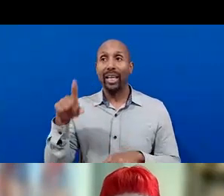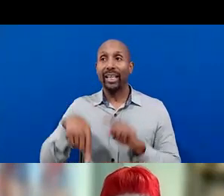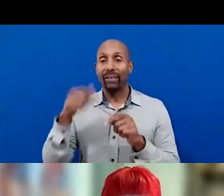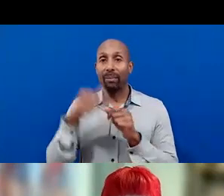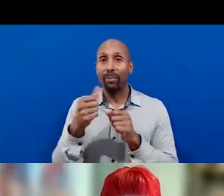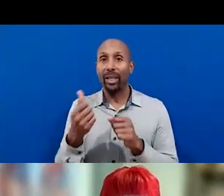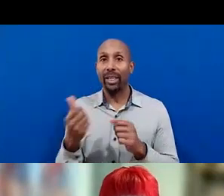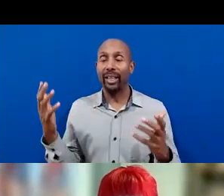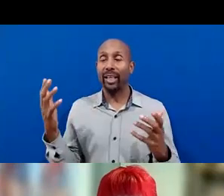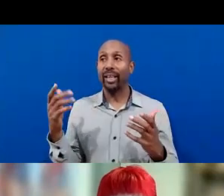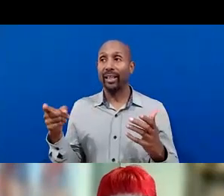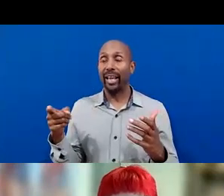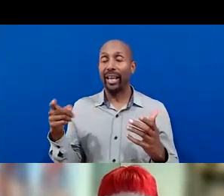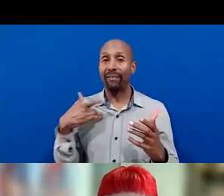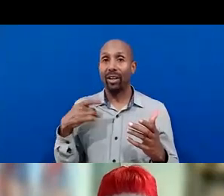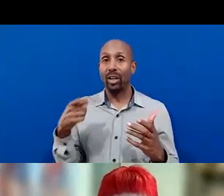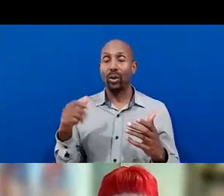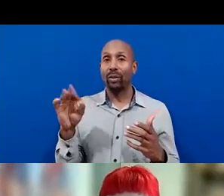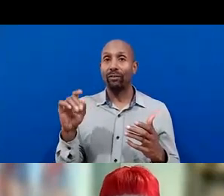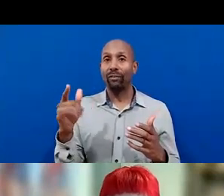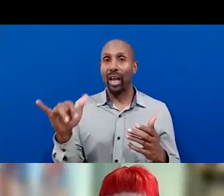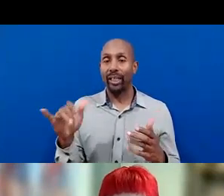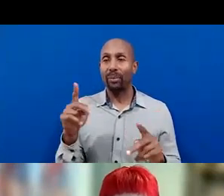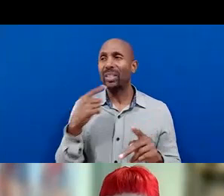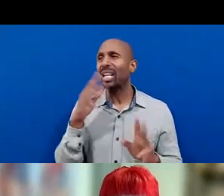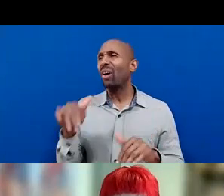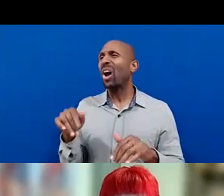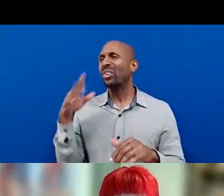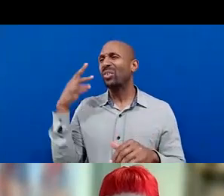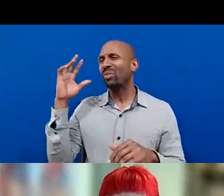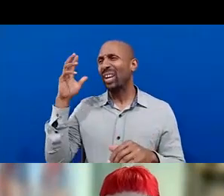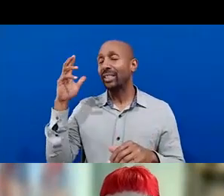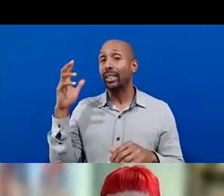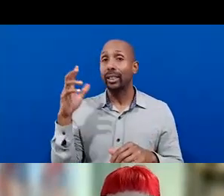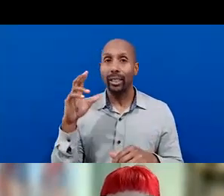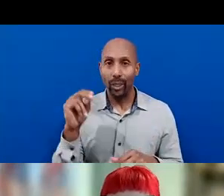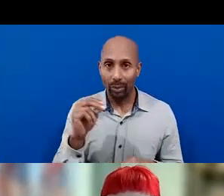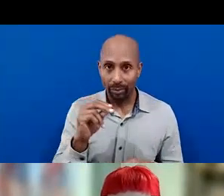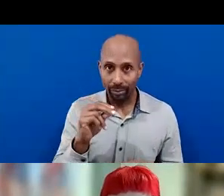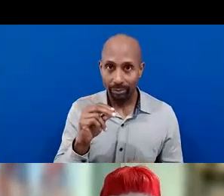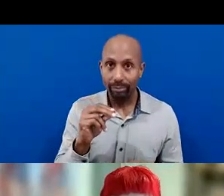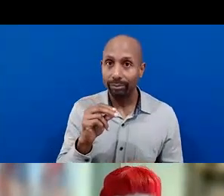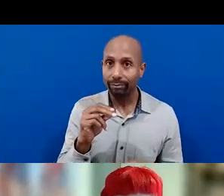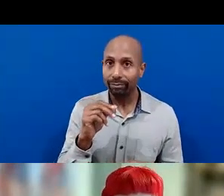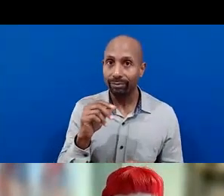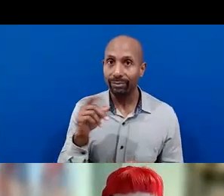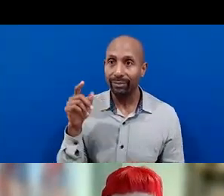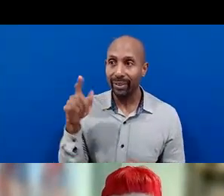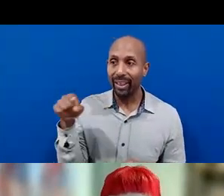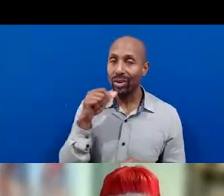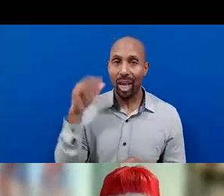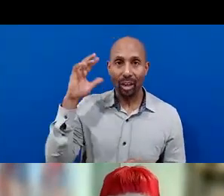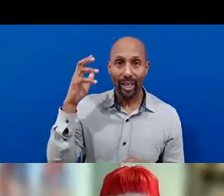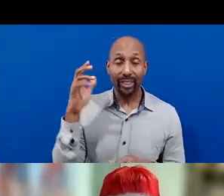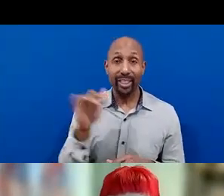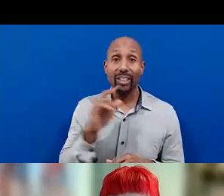keep telling them, oh, they're crazy. So I'm here to tell you, you're not crazy. It's real. The rates I've seen are really